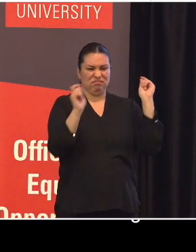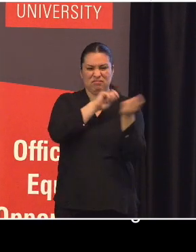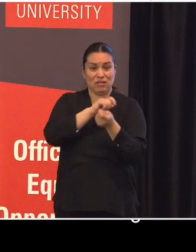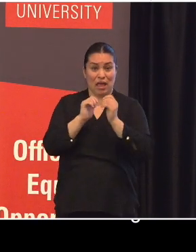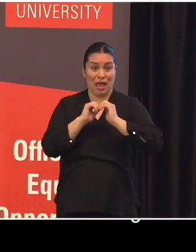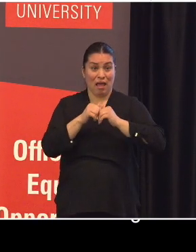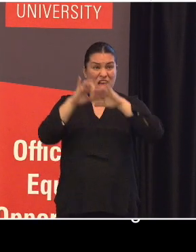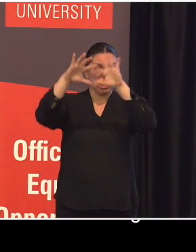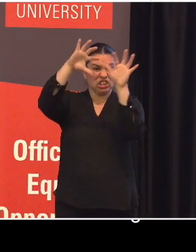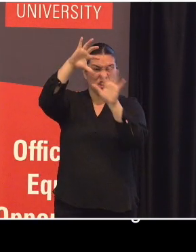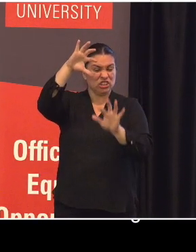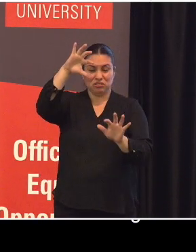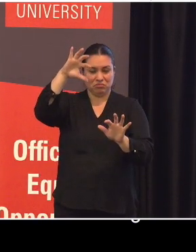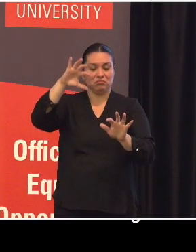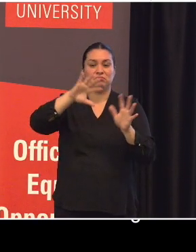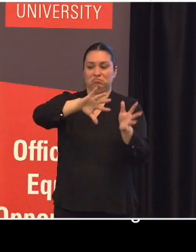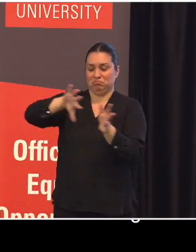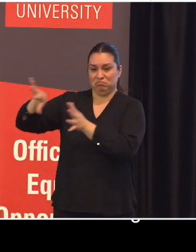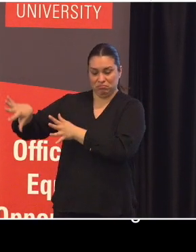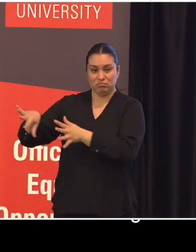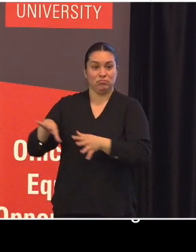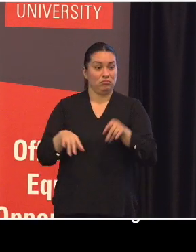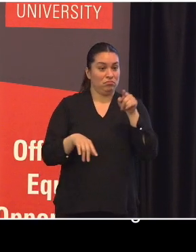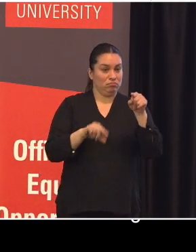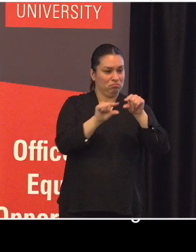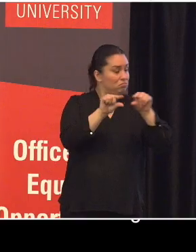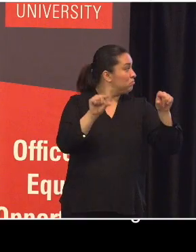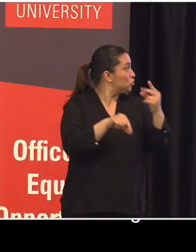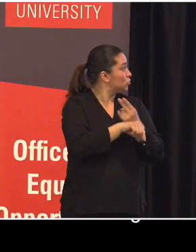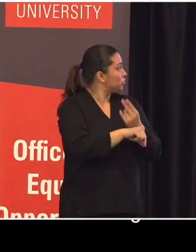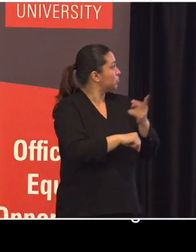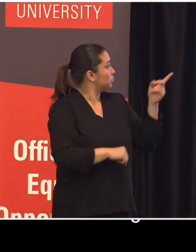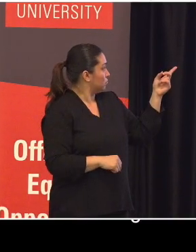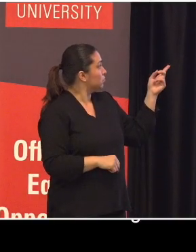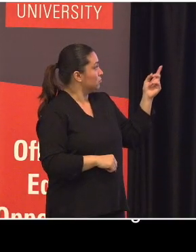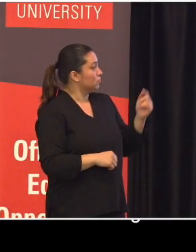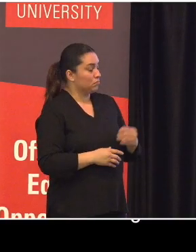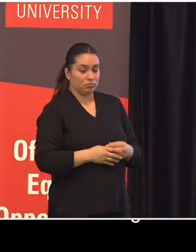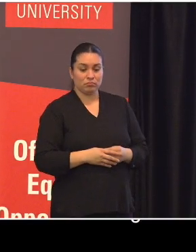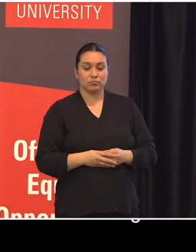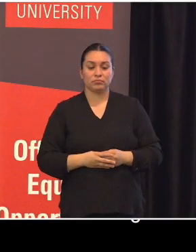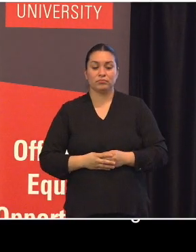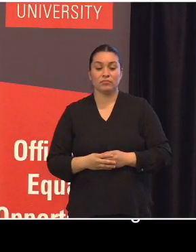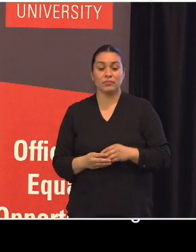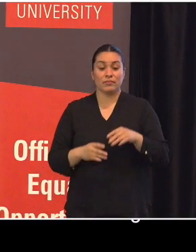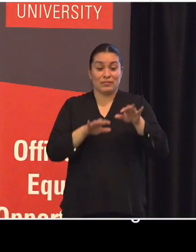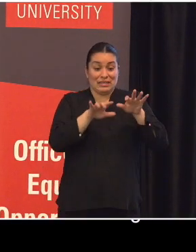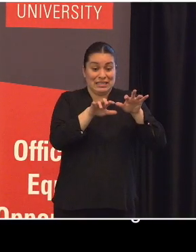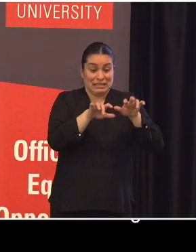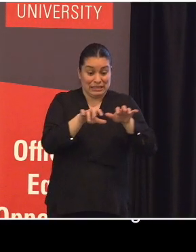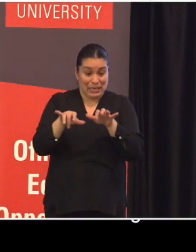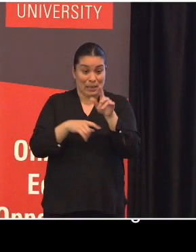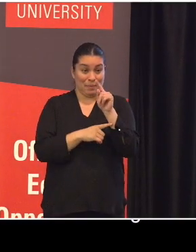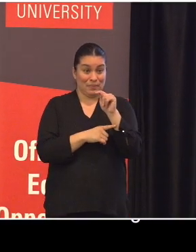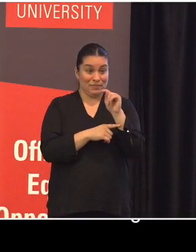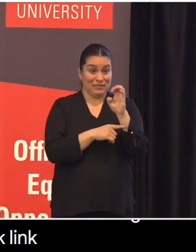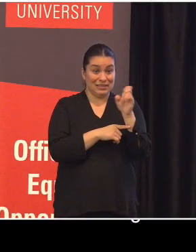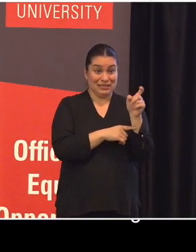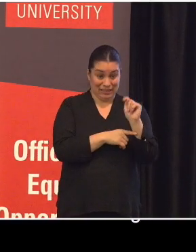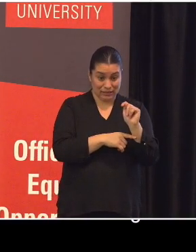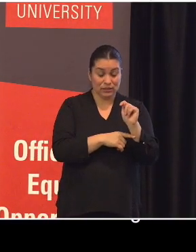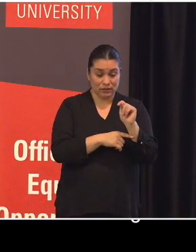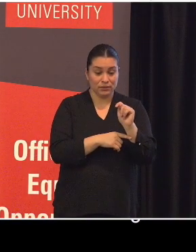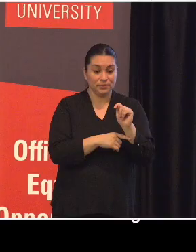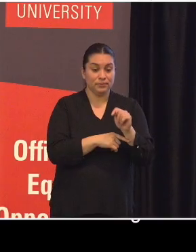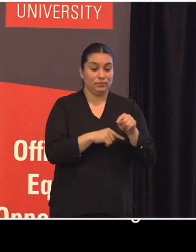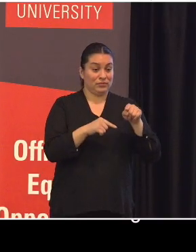the text that I want to be my actual link, and then if you use Google, you can right-click and click link, and there's also